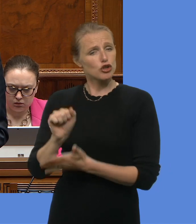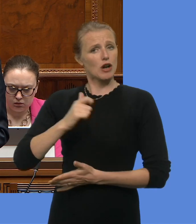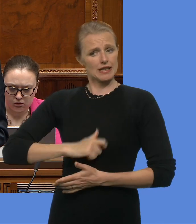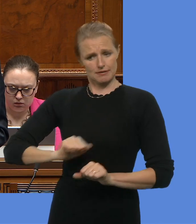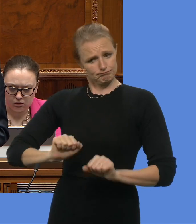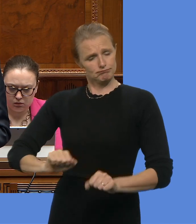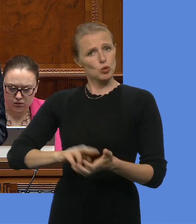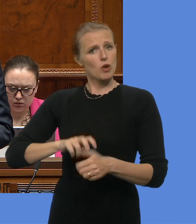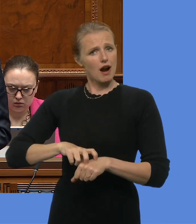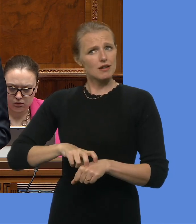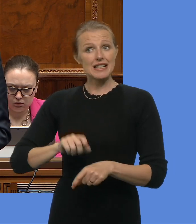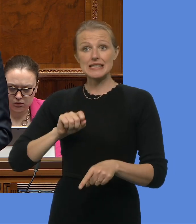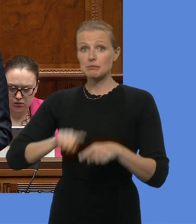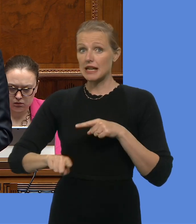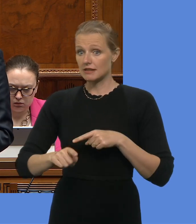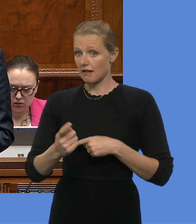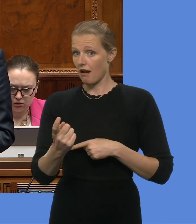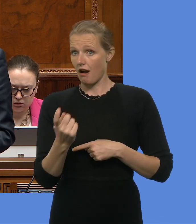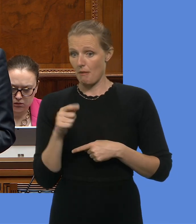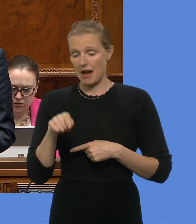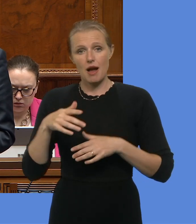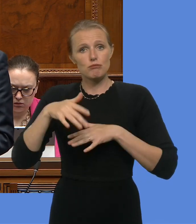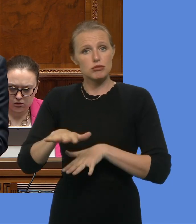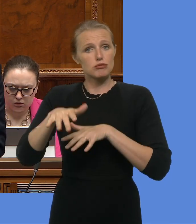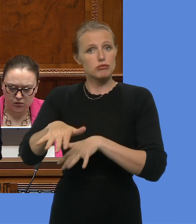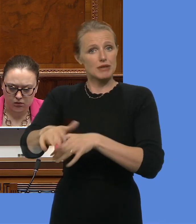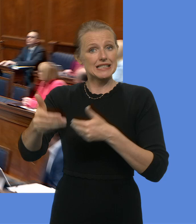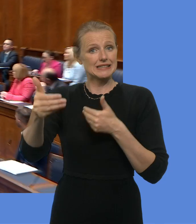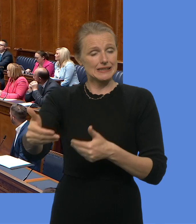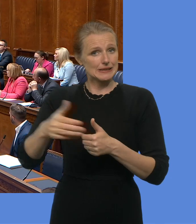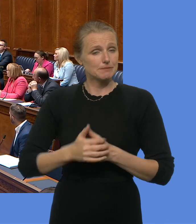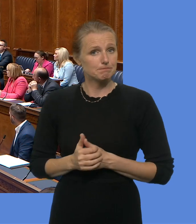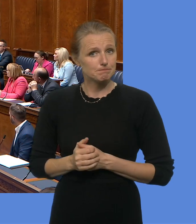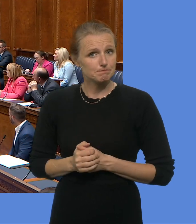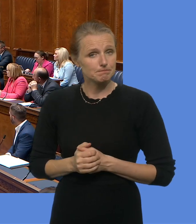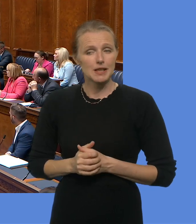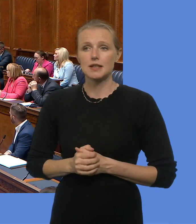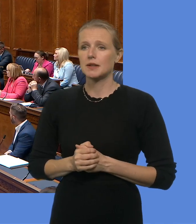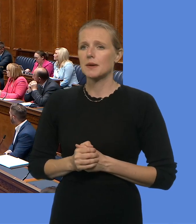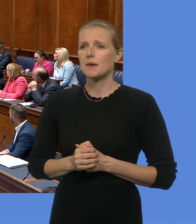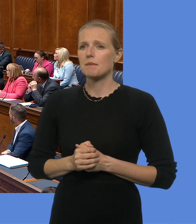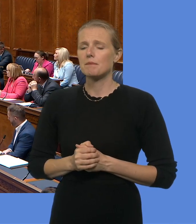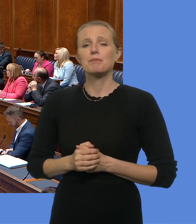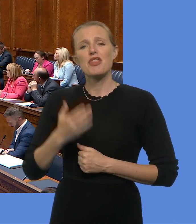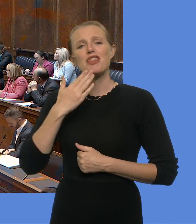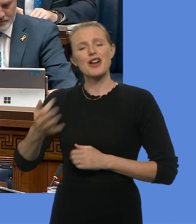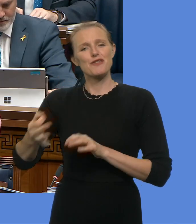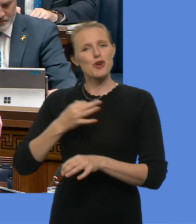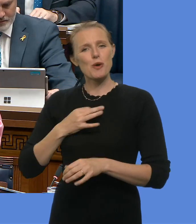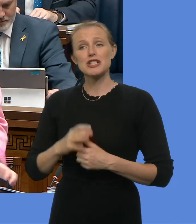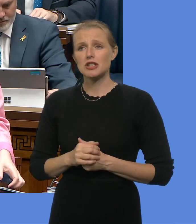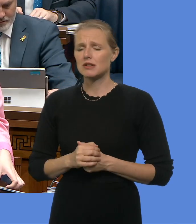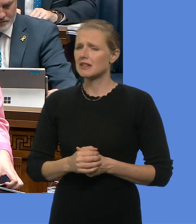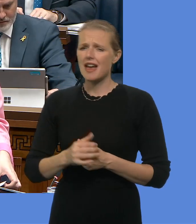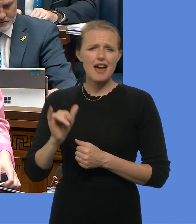Northern Ireland, particularly as we move into the main parading season? Minister. Thank the member for his question. And of